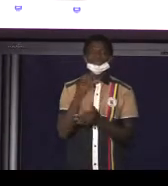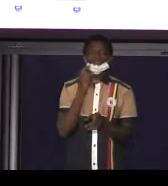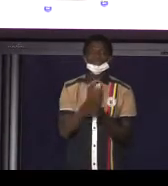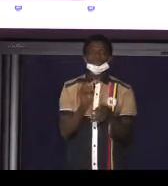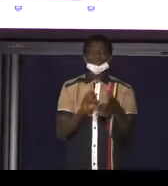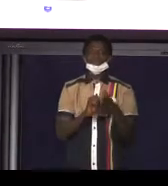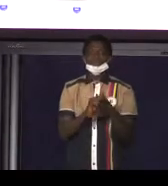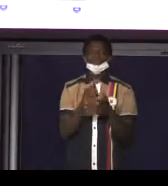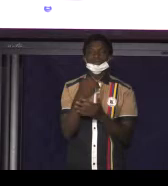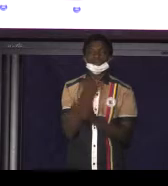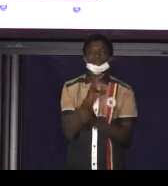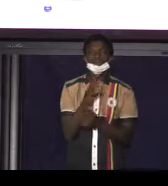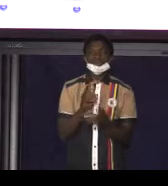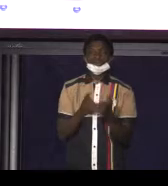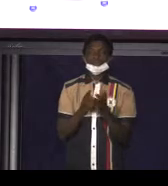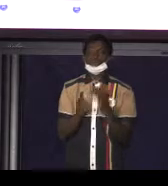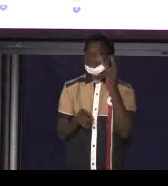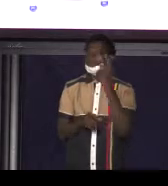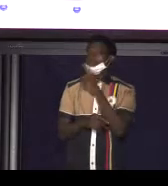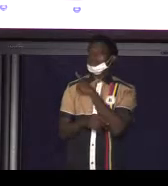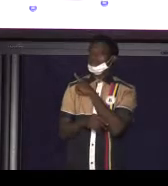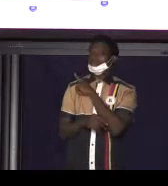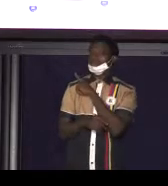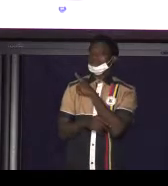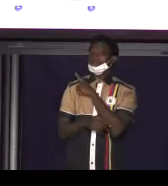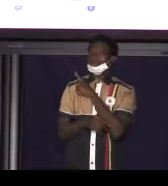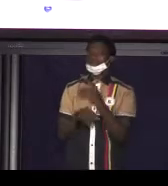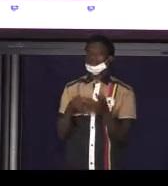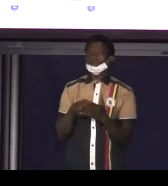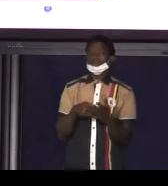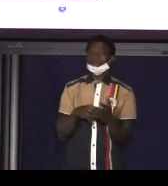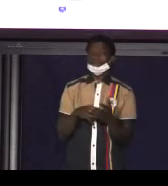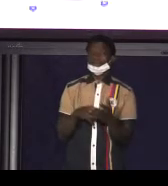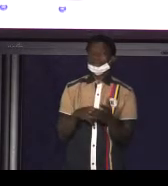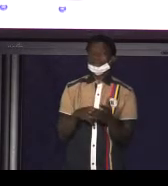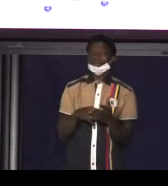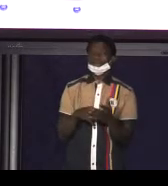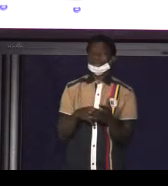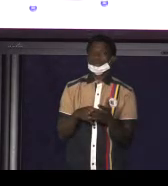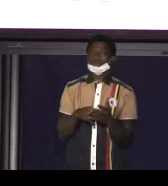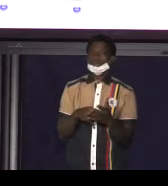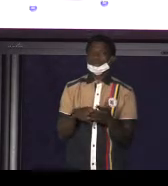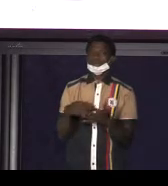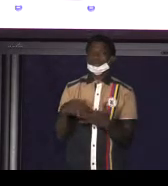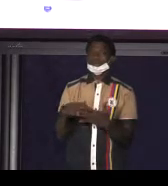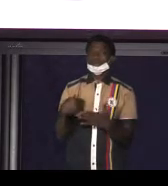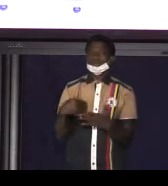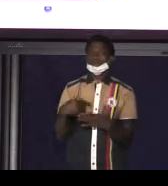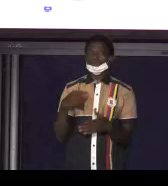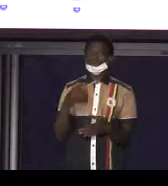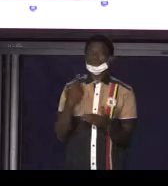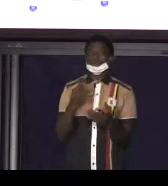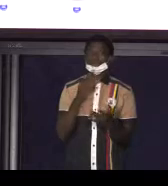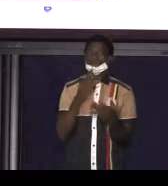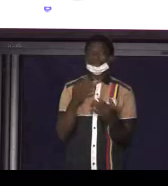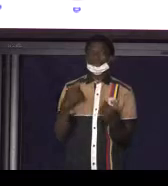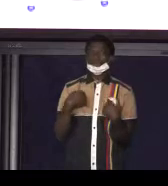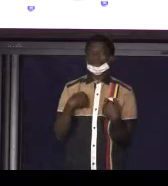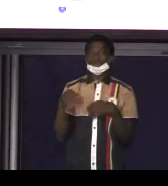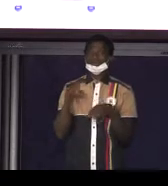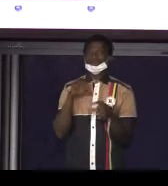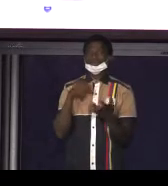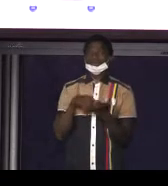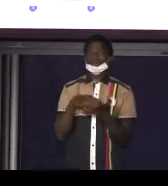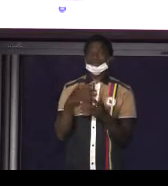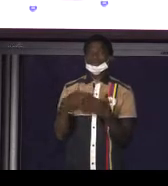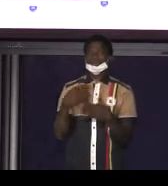direct current. I know some will have seen this before, and some will have done this type before, where